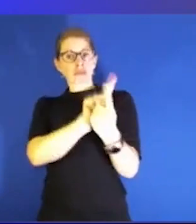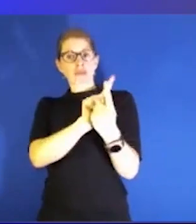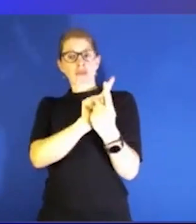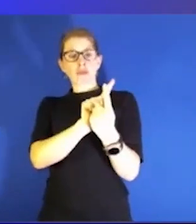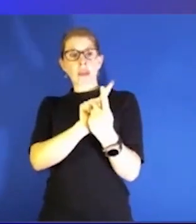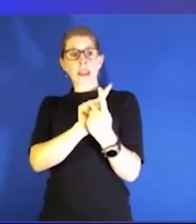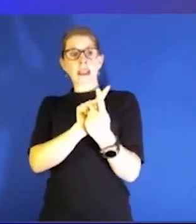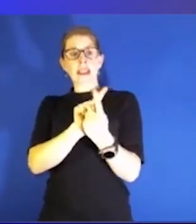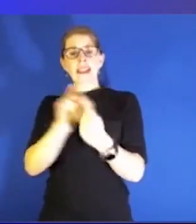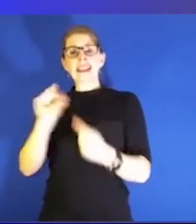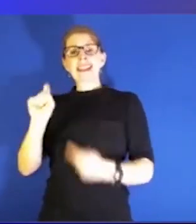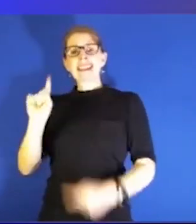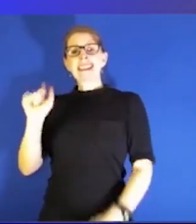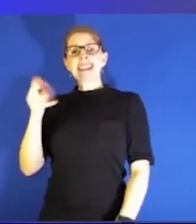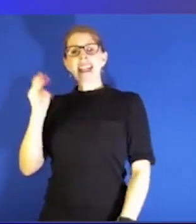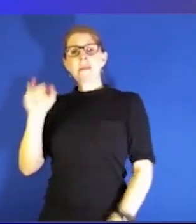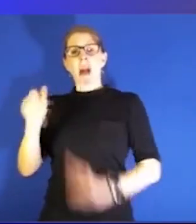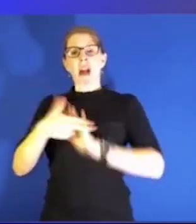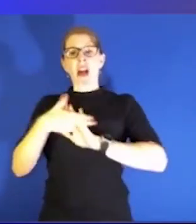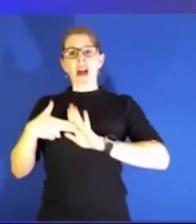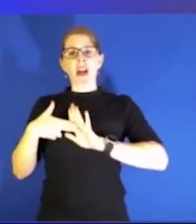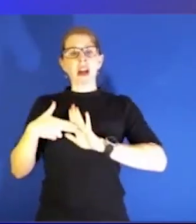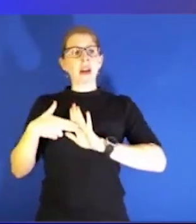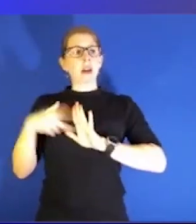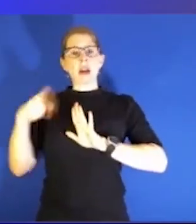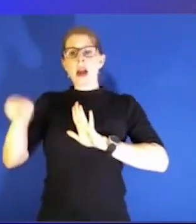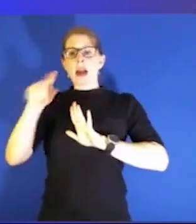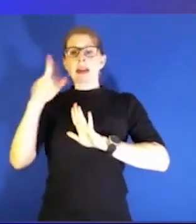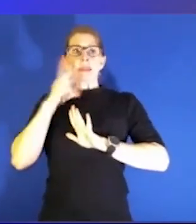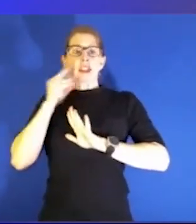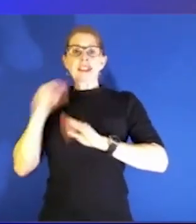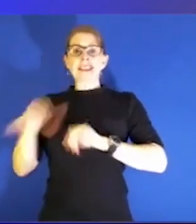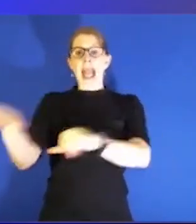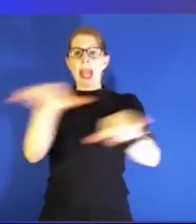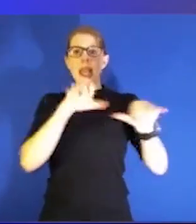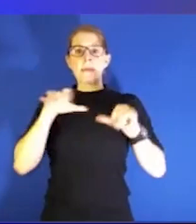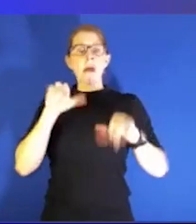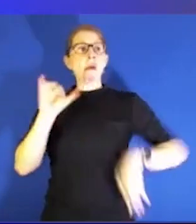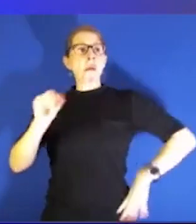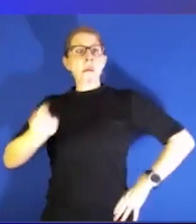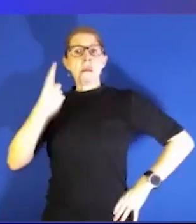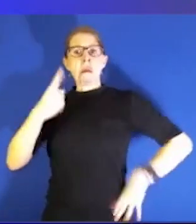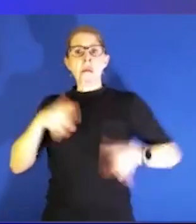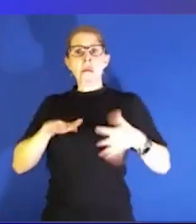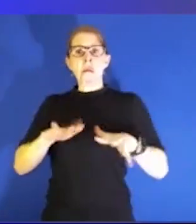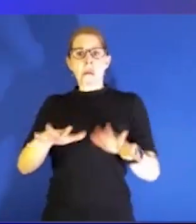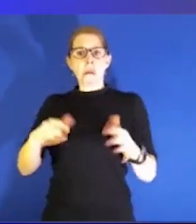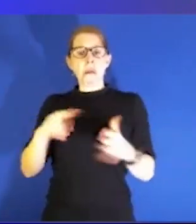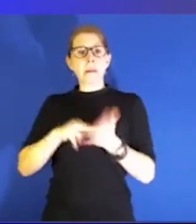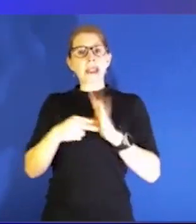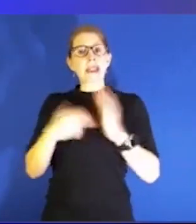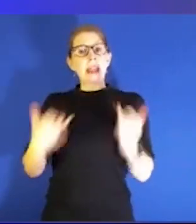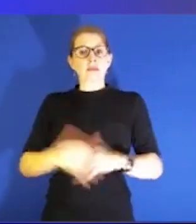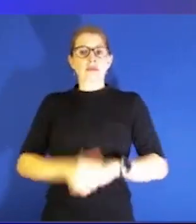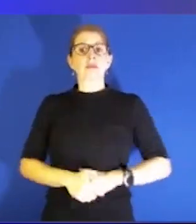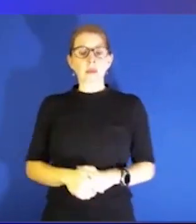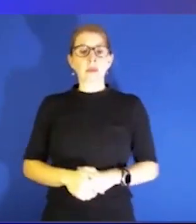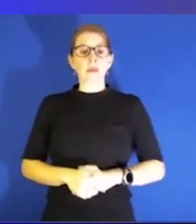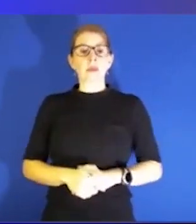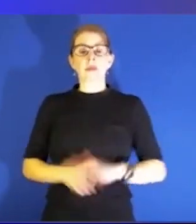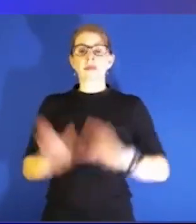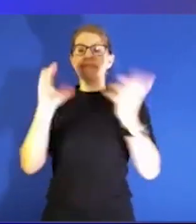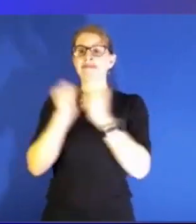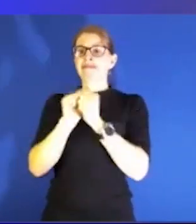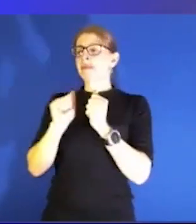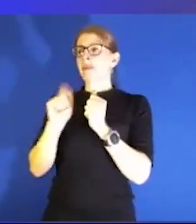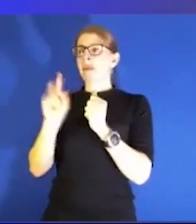been experiencing the same thing. So everybody kind of understands what anxiety is now a little bit better versus saying, well, I'm not that